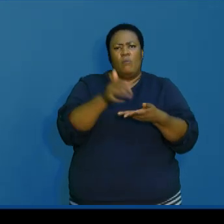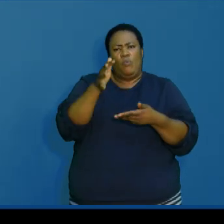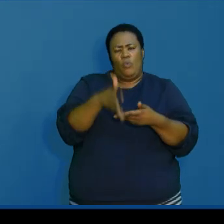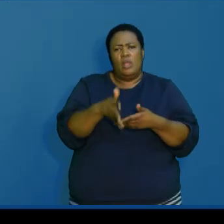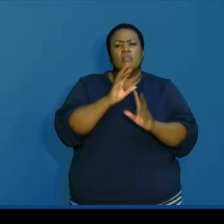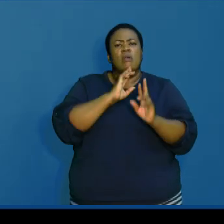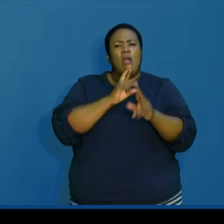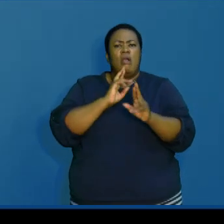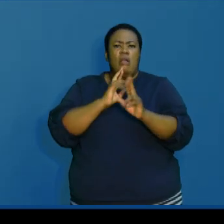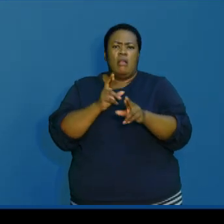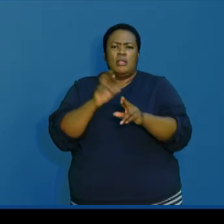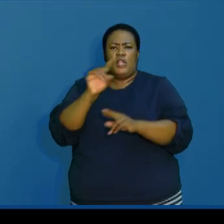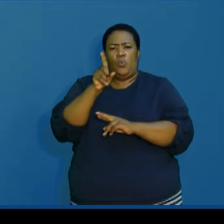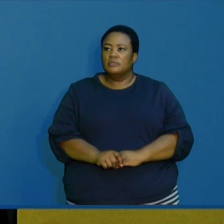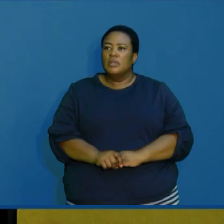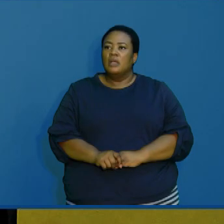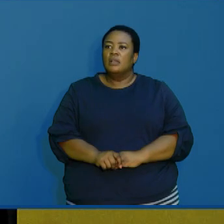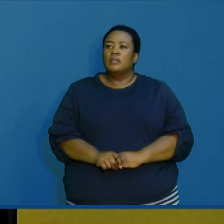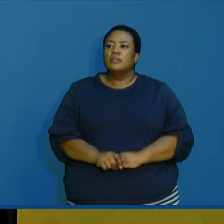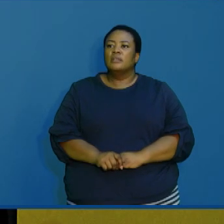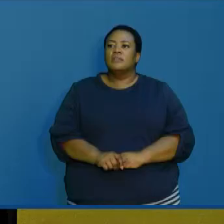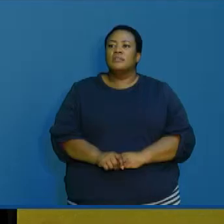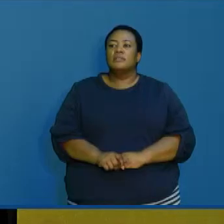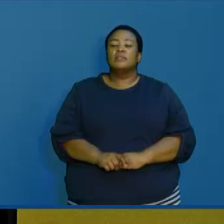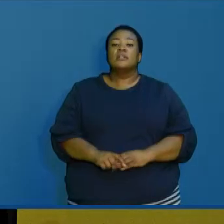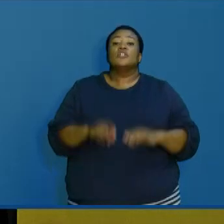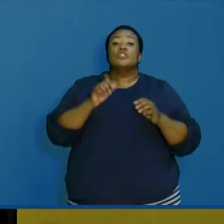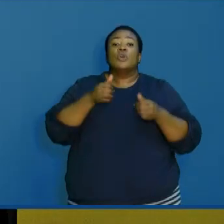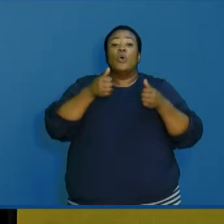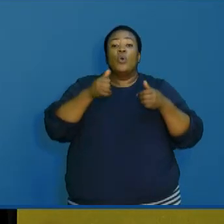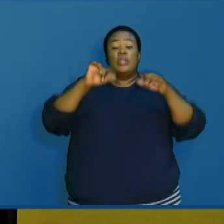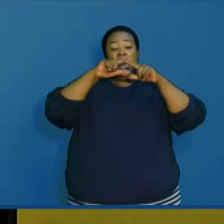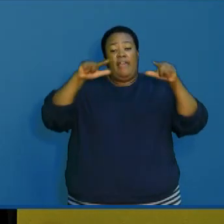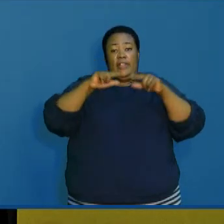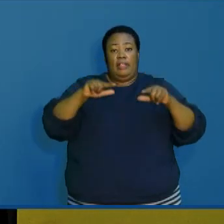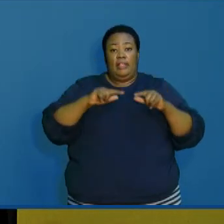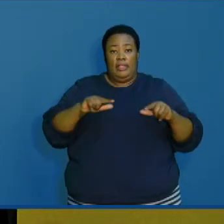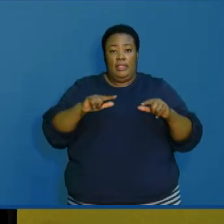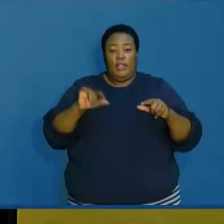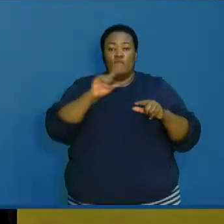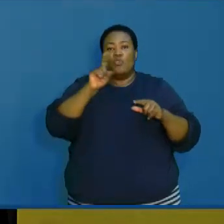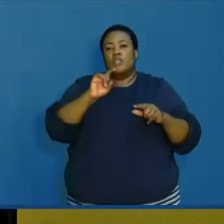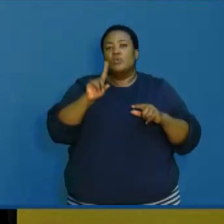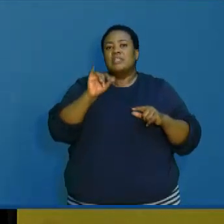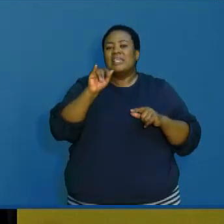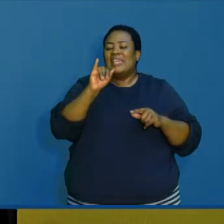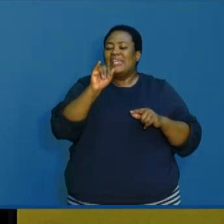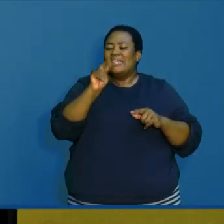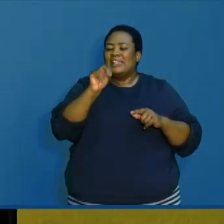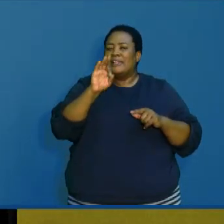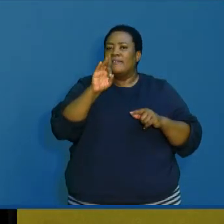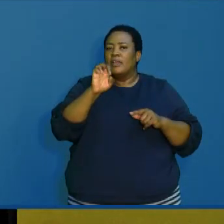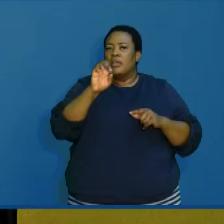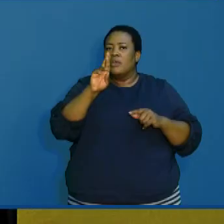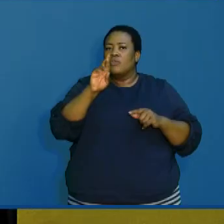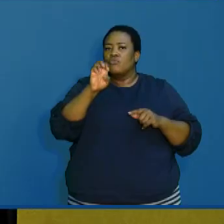questions correctly. So your next level of questions is inference. Remember, inference questions are